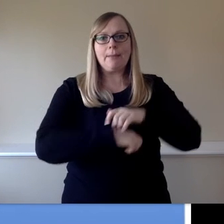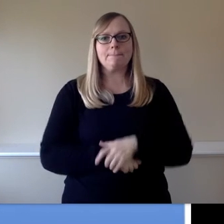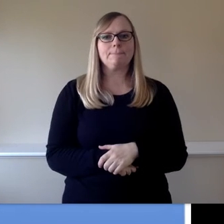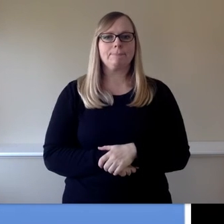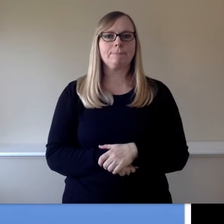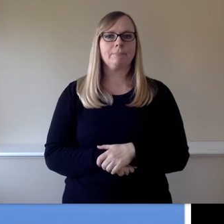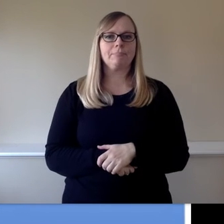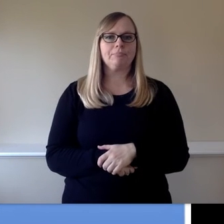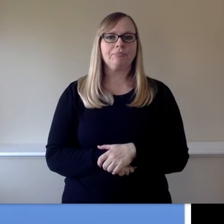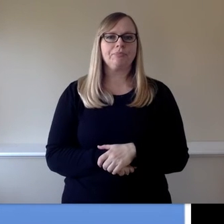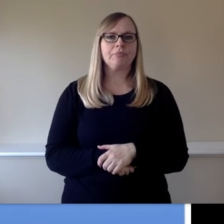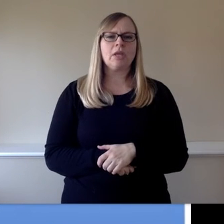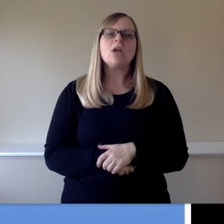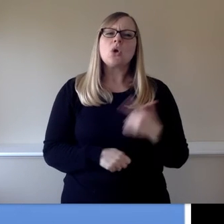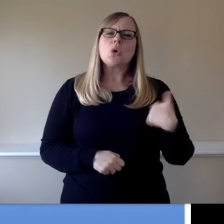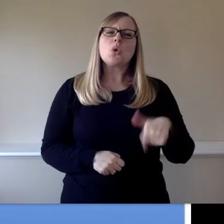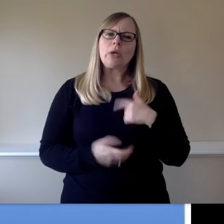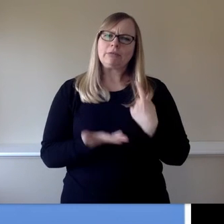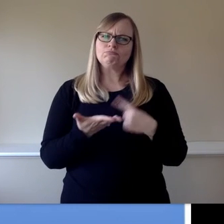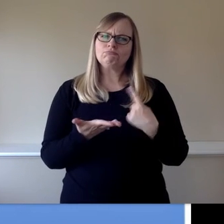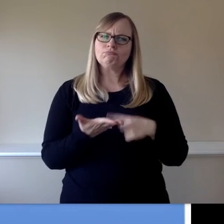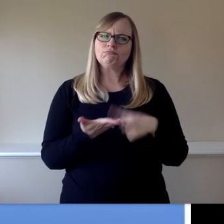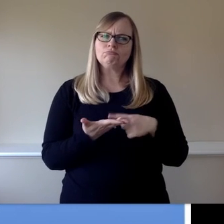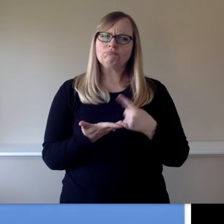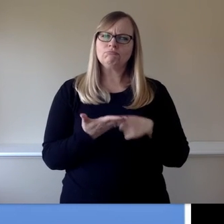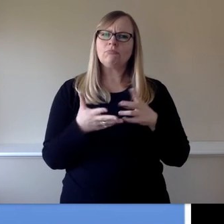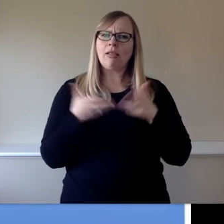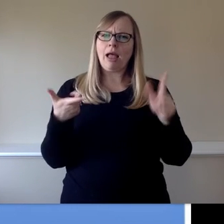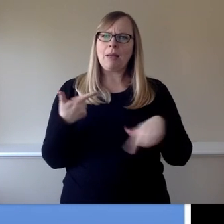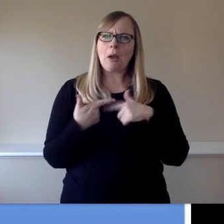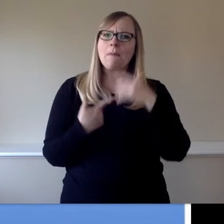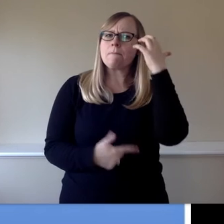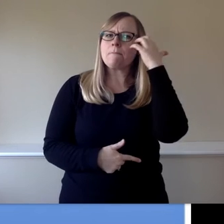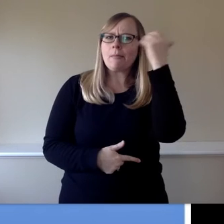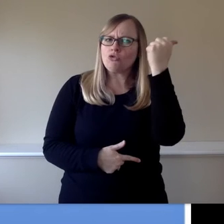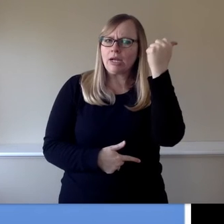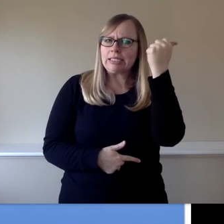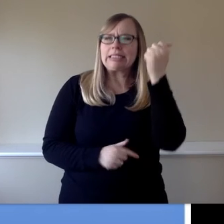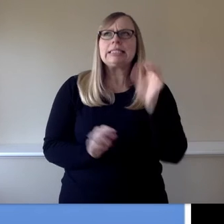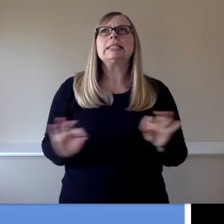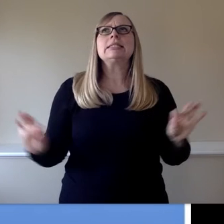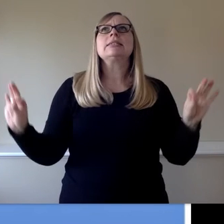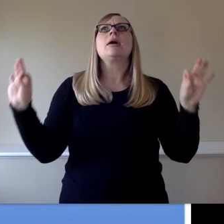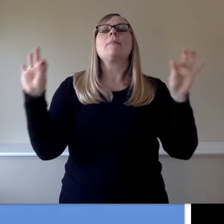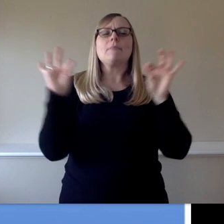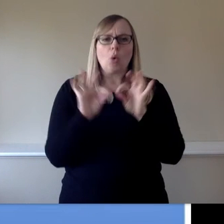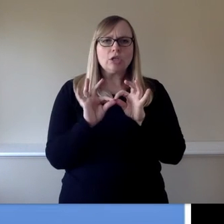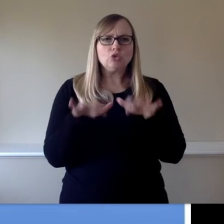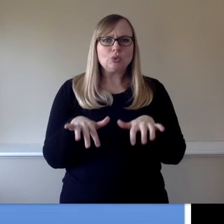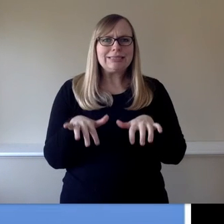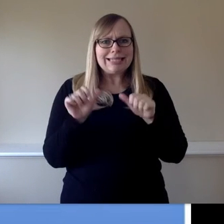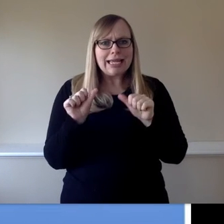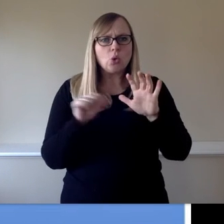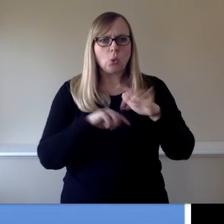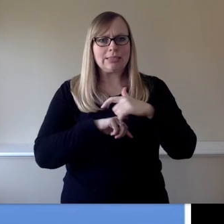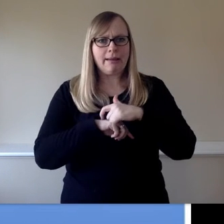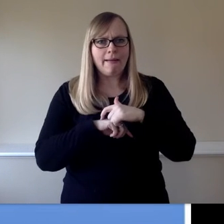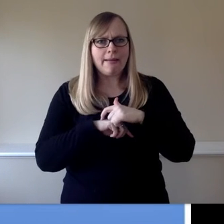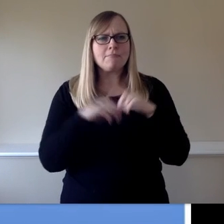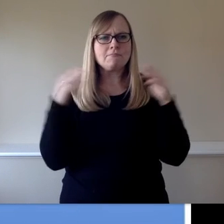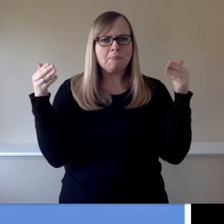We've talked a lot about memorizing things. It is very important to take the time. And sometimes you really have to focus and